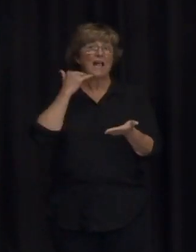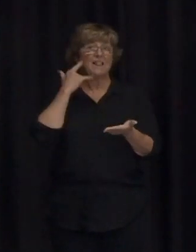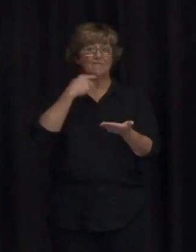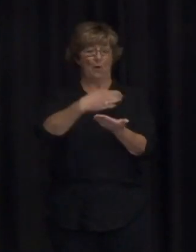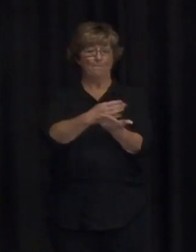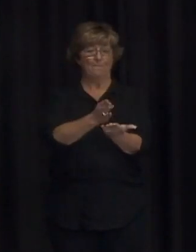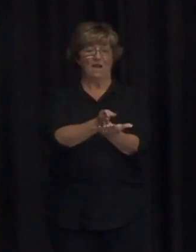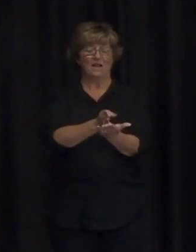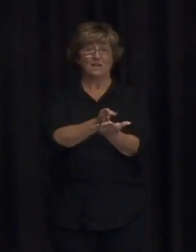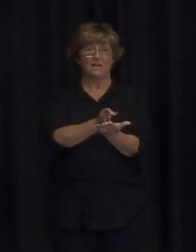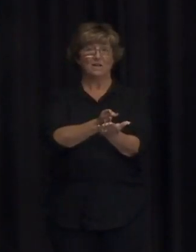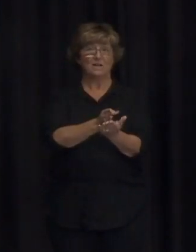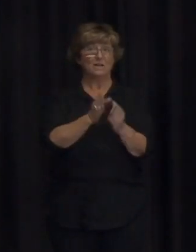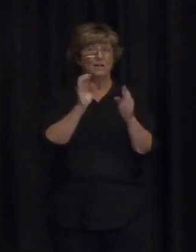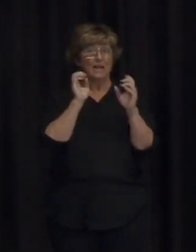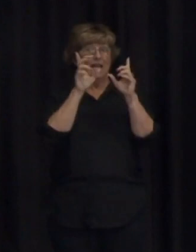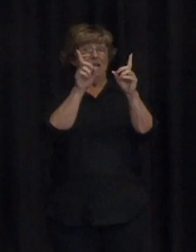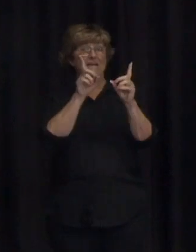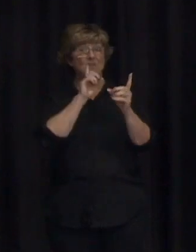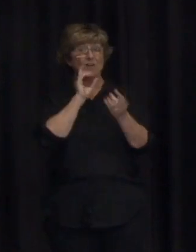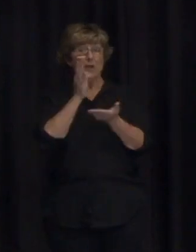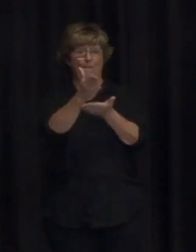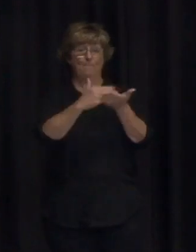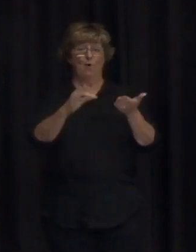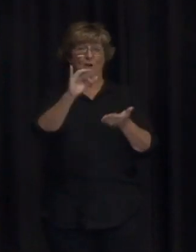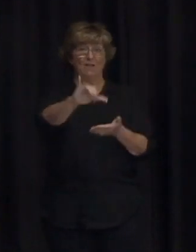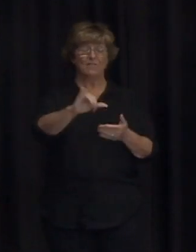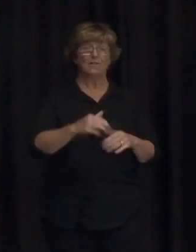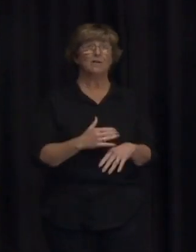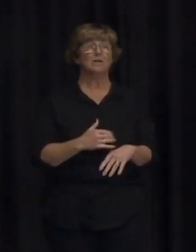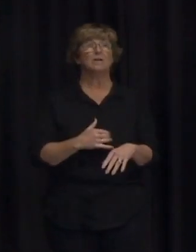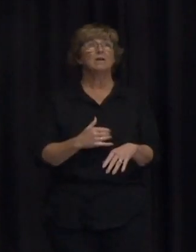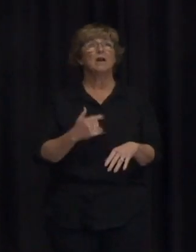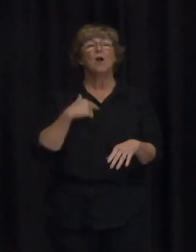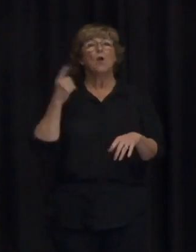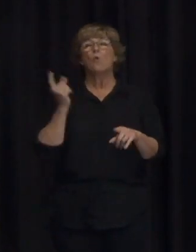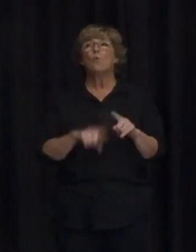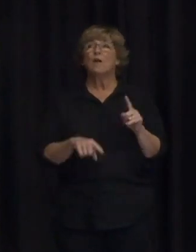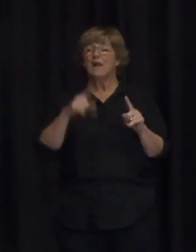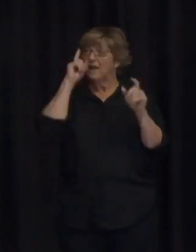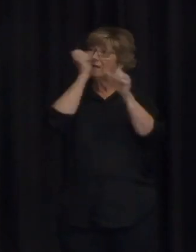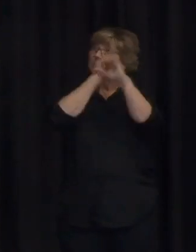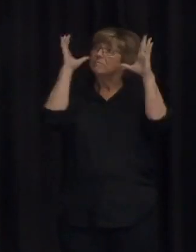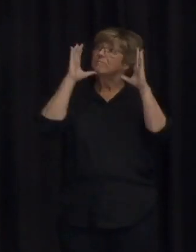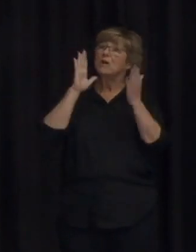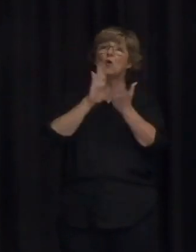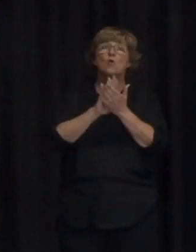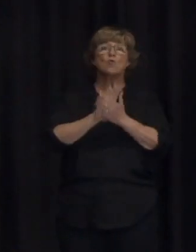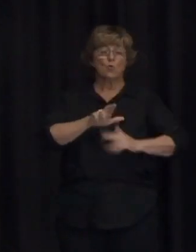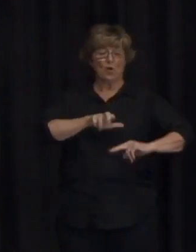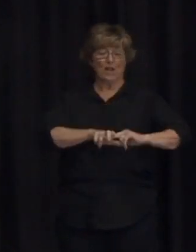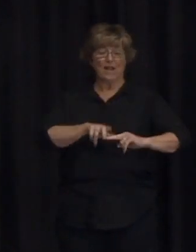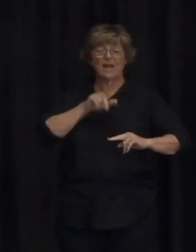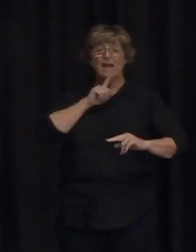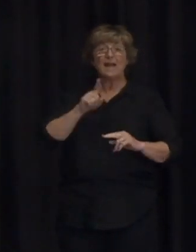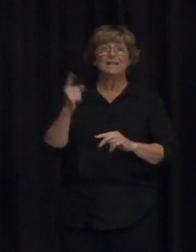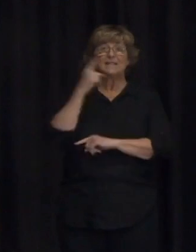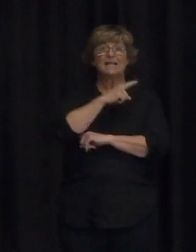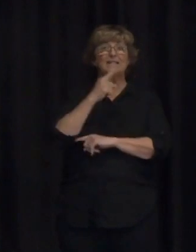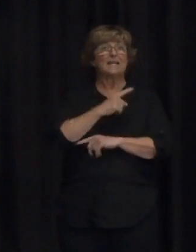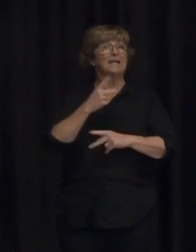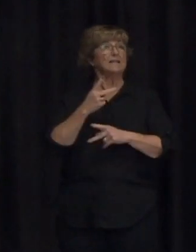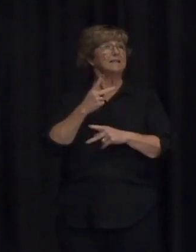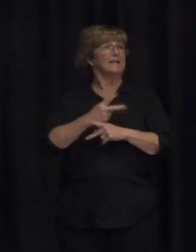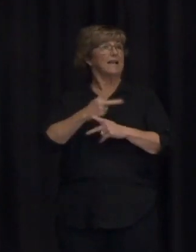budget, although education is that. We cannot merely think of school seats as a safe daytime place for our